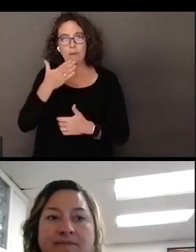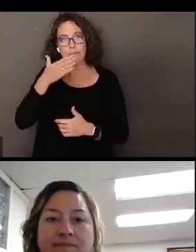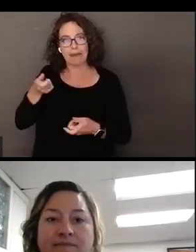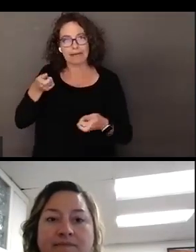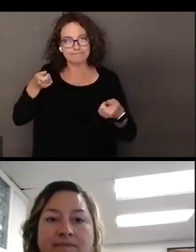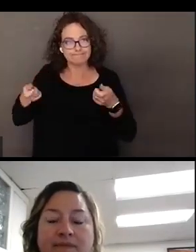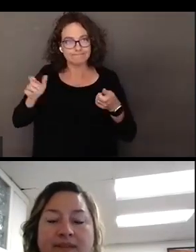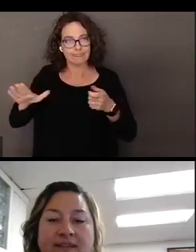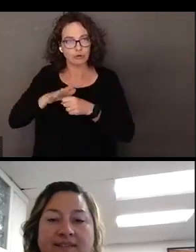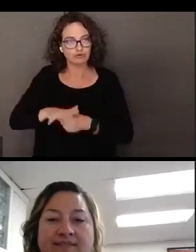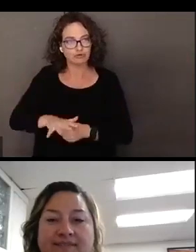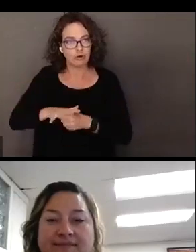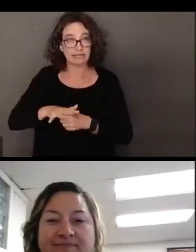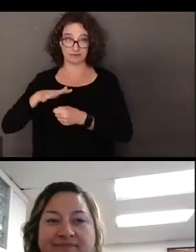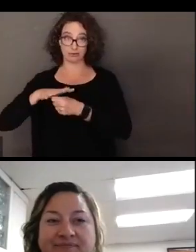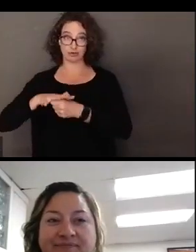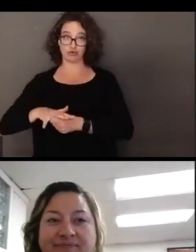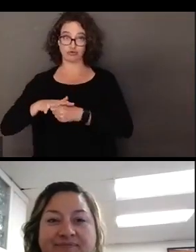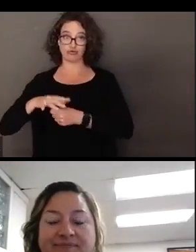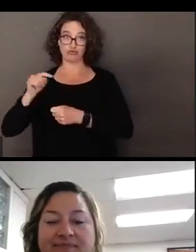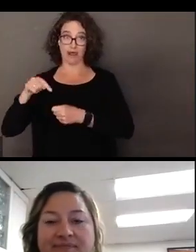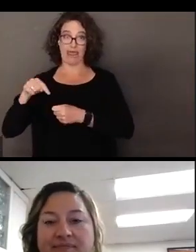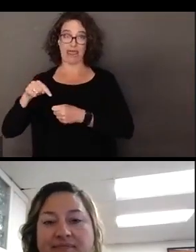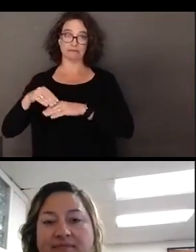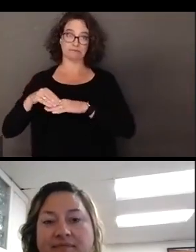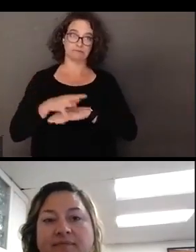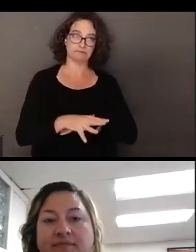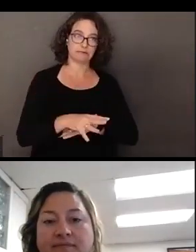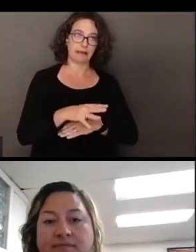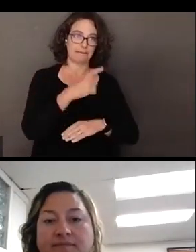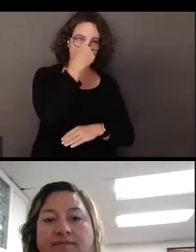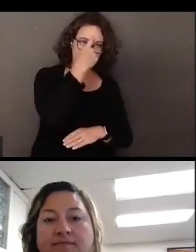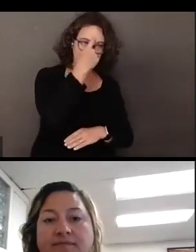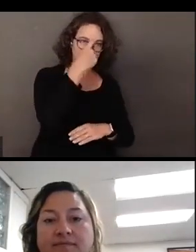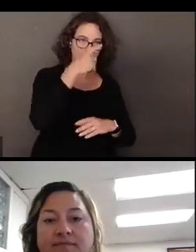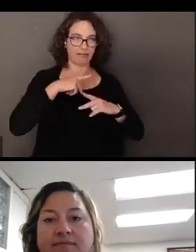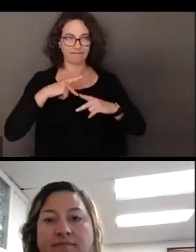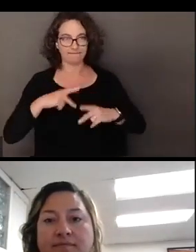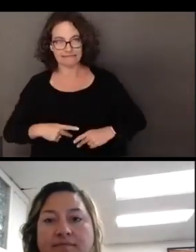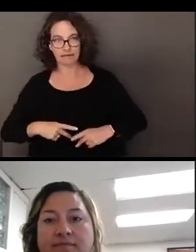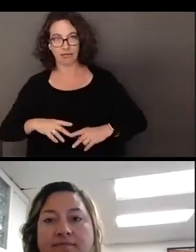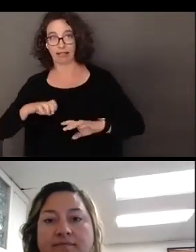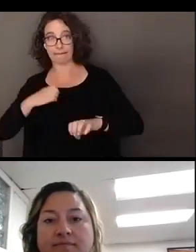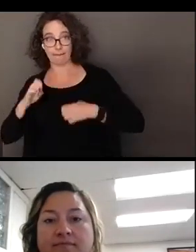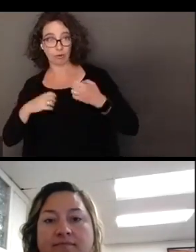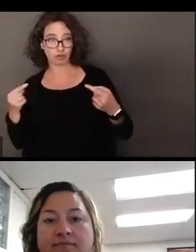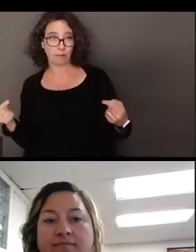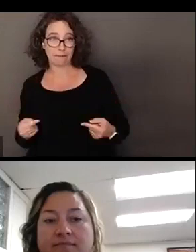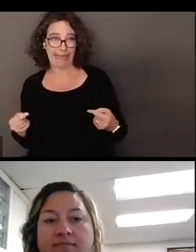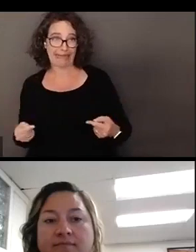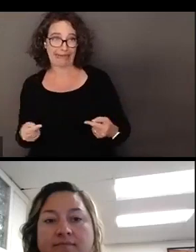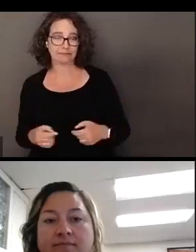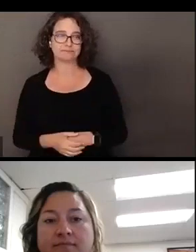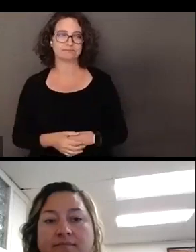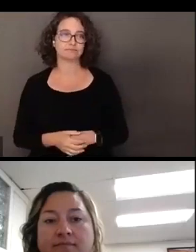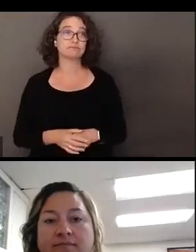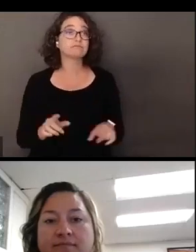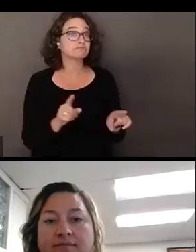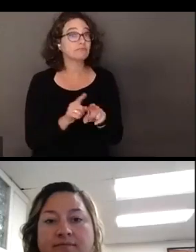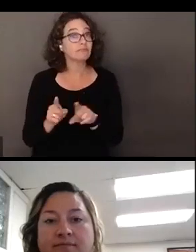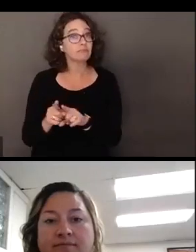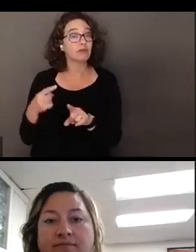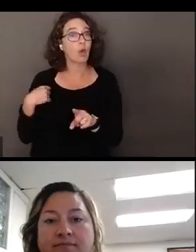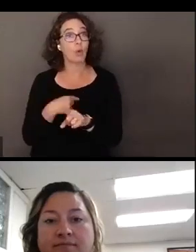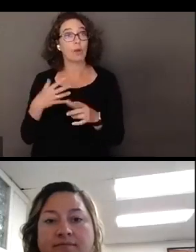major contributor to mental, physical, emotional pain. And then also we like to get upstream so